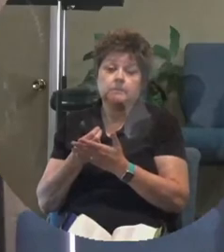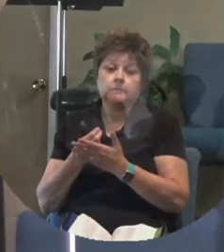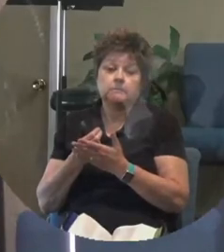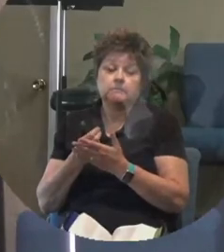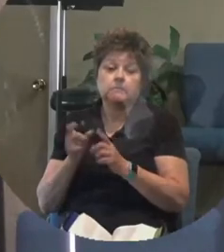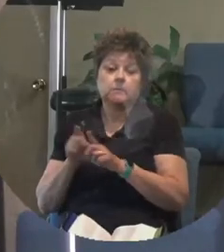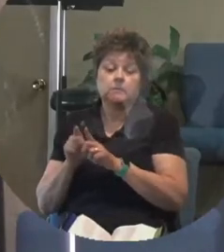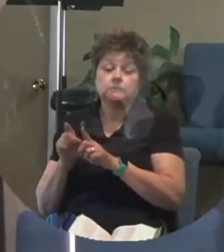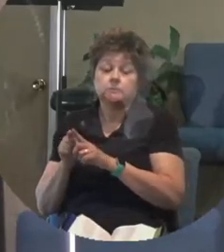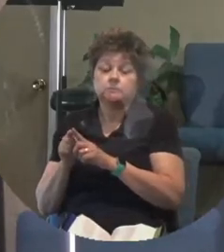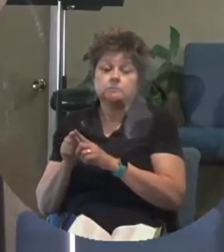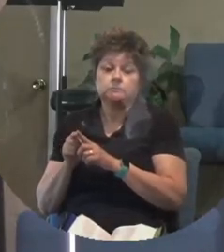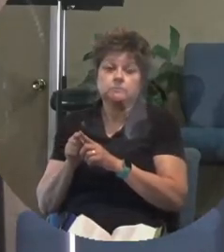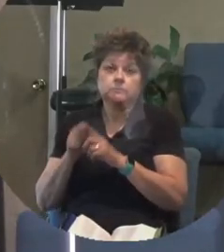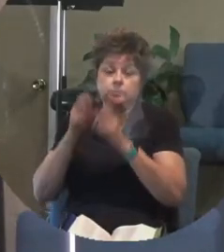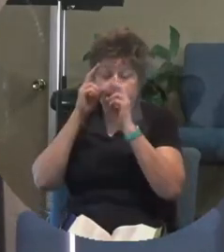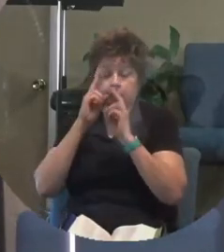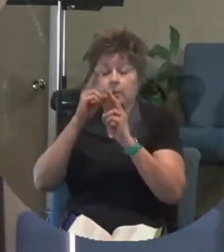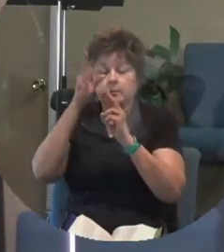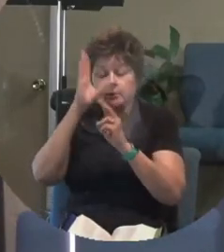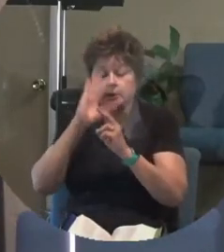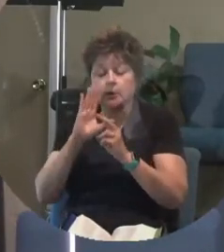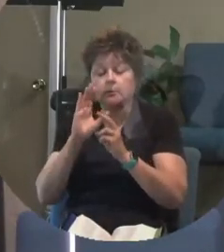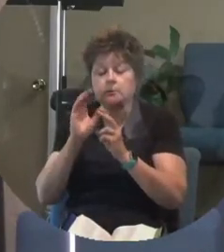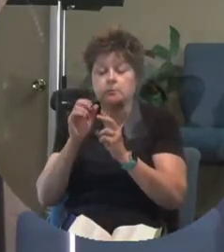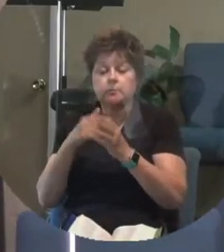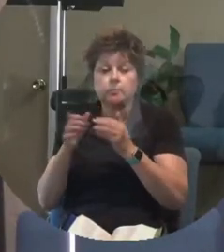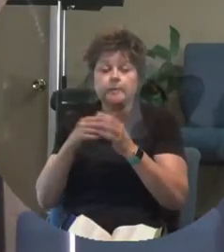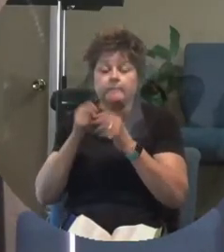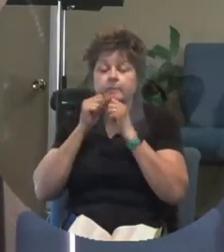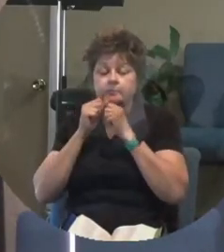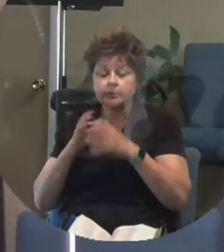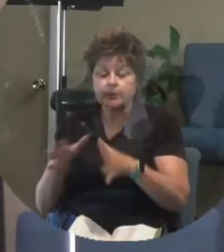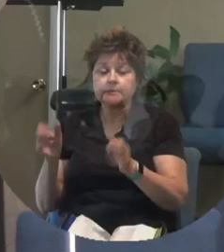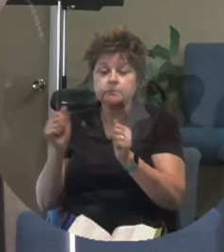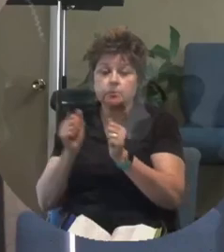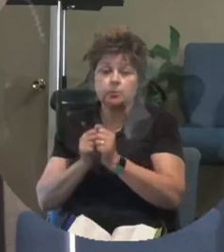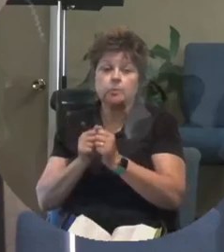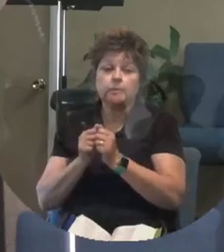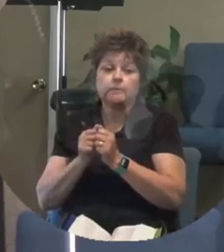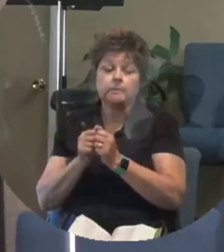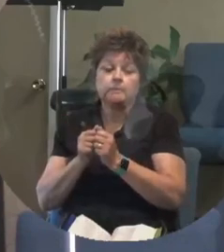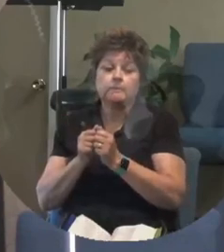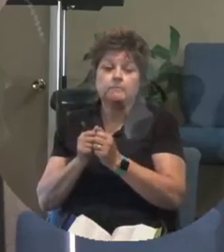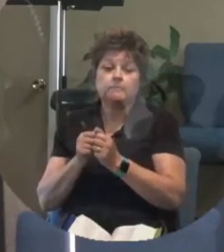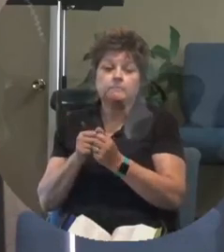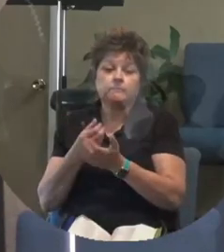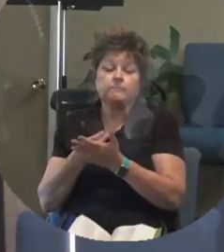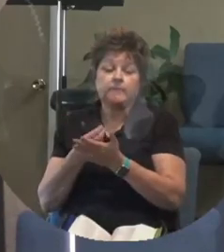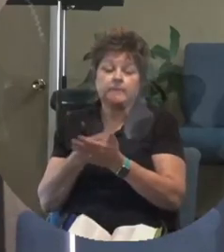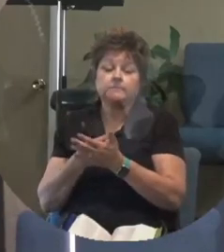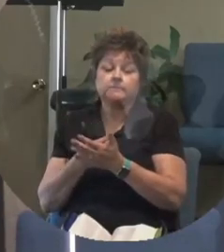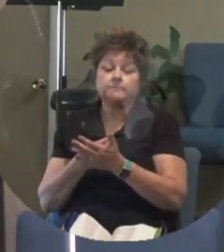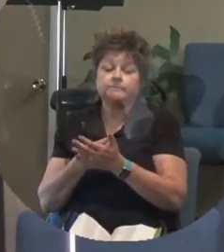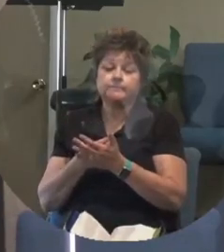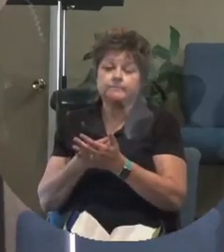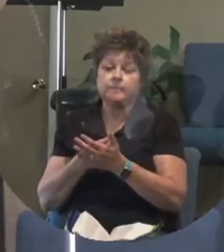financially? Because I'm sure when we read the word wealth, we think money, right?